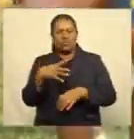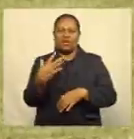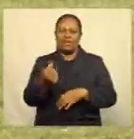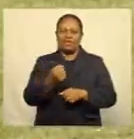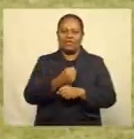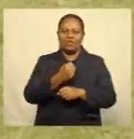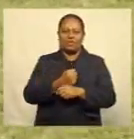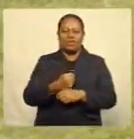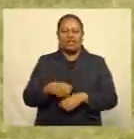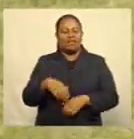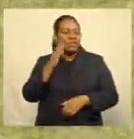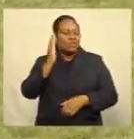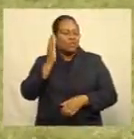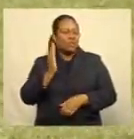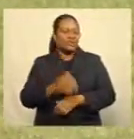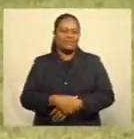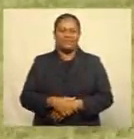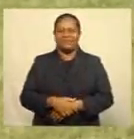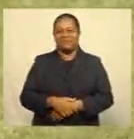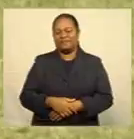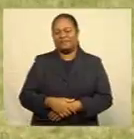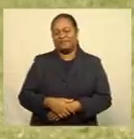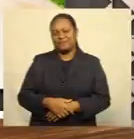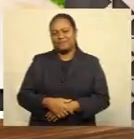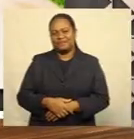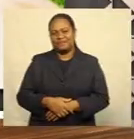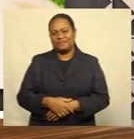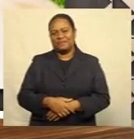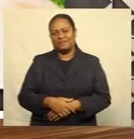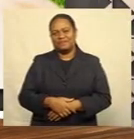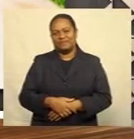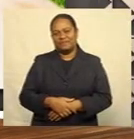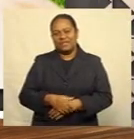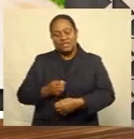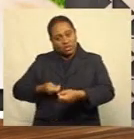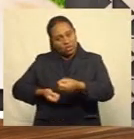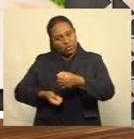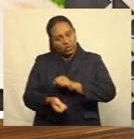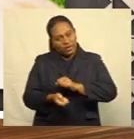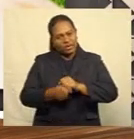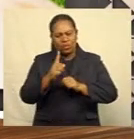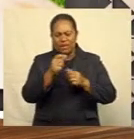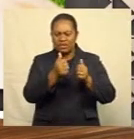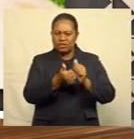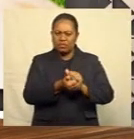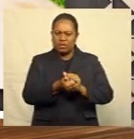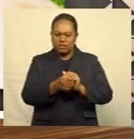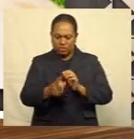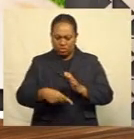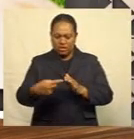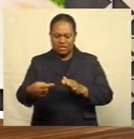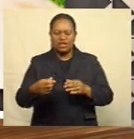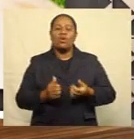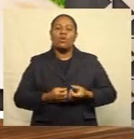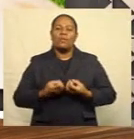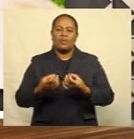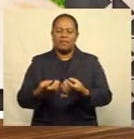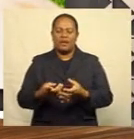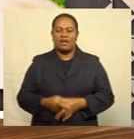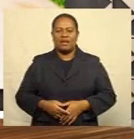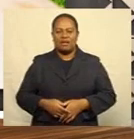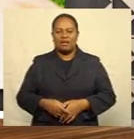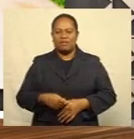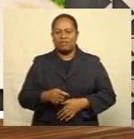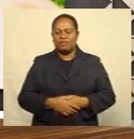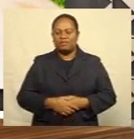school. Eleanor Turangeview, FBC Sports. Cricket is one of these sports that's continuing preparations for upcoming events.